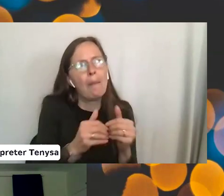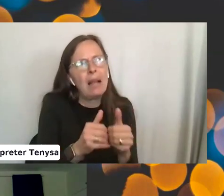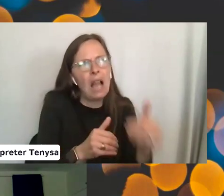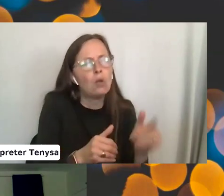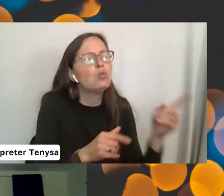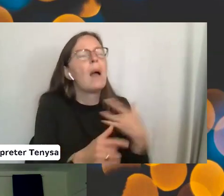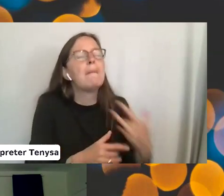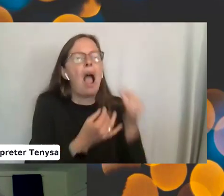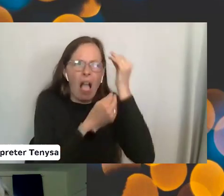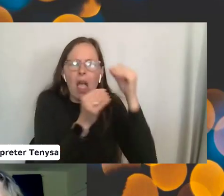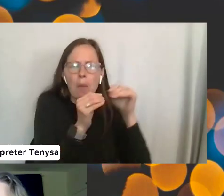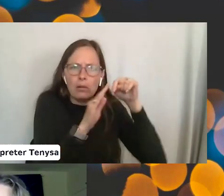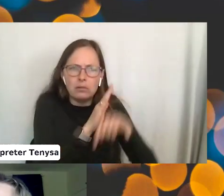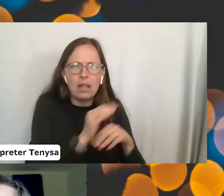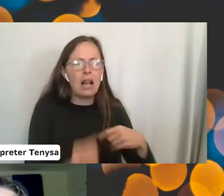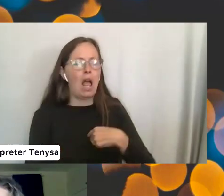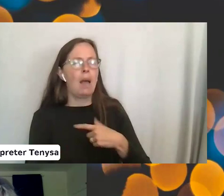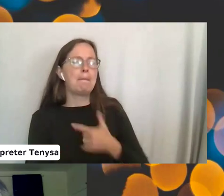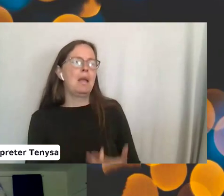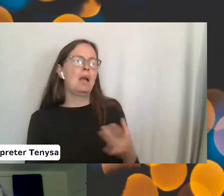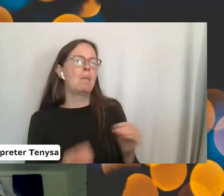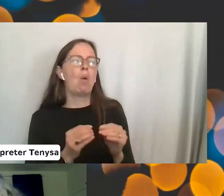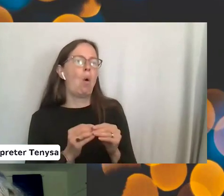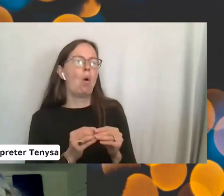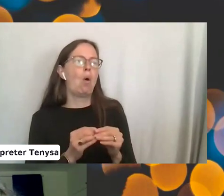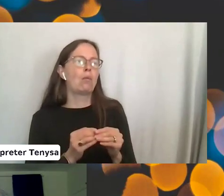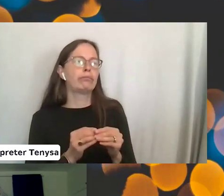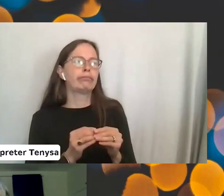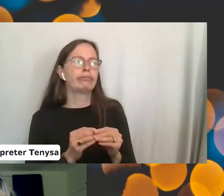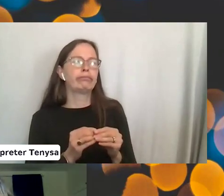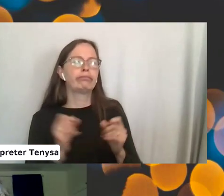And I'm usually the one that's a bit more impulsive. Yes.